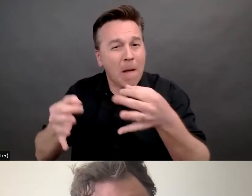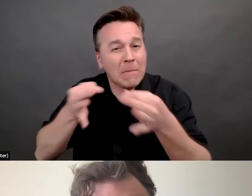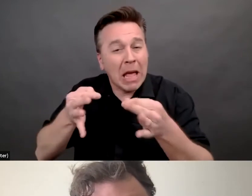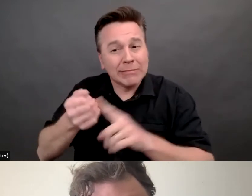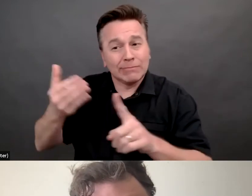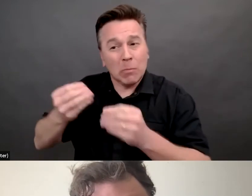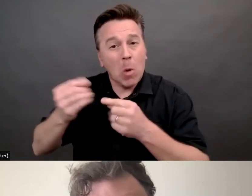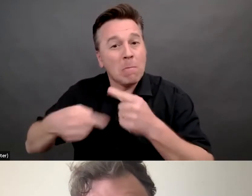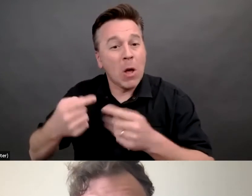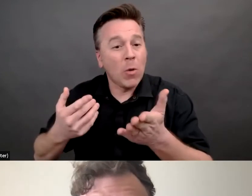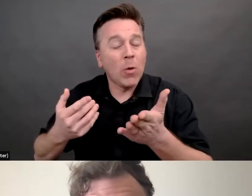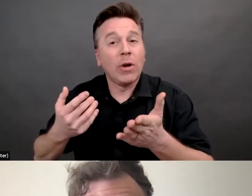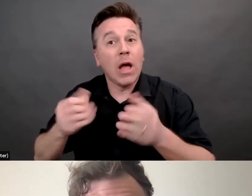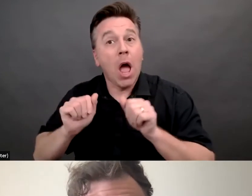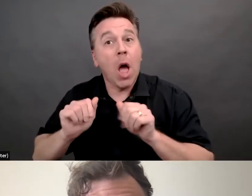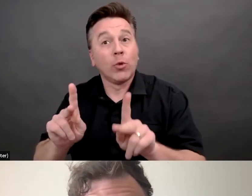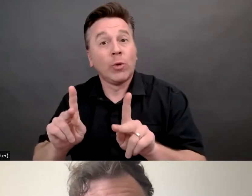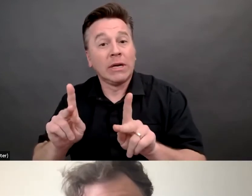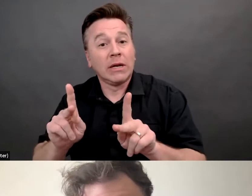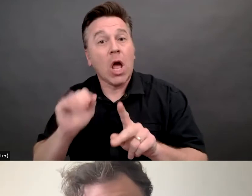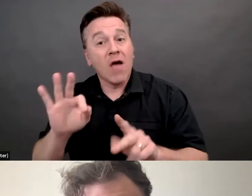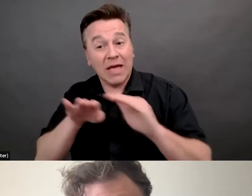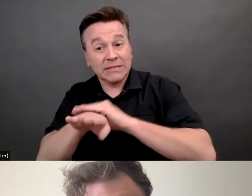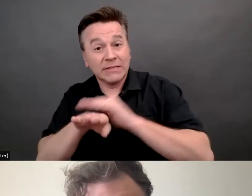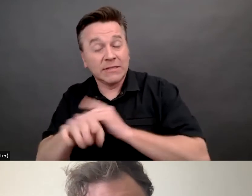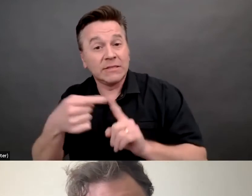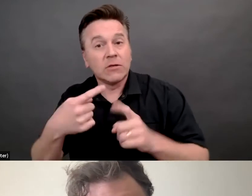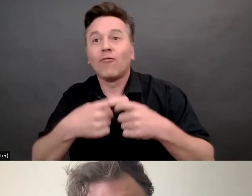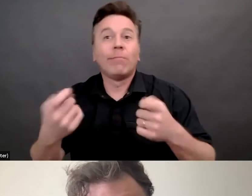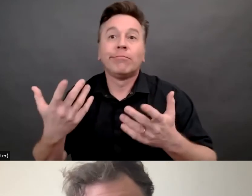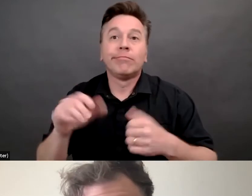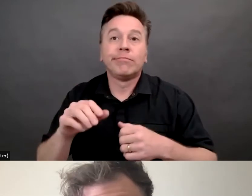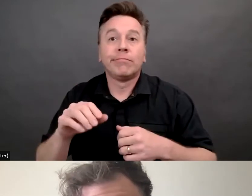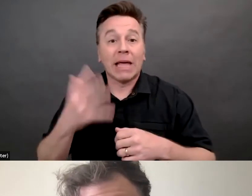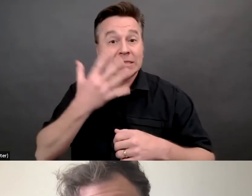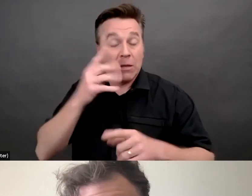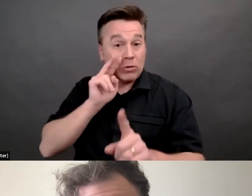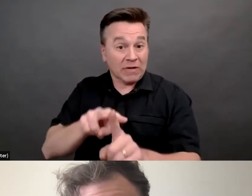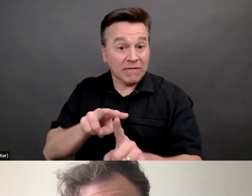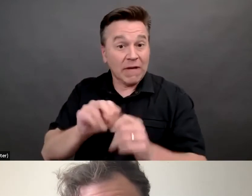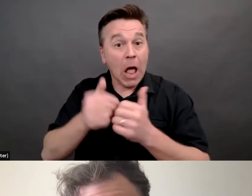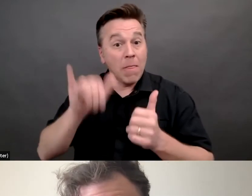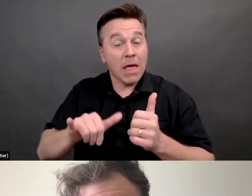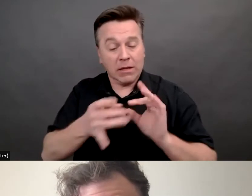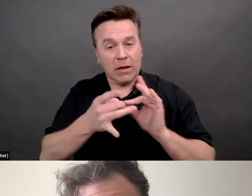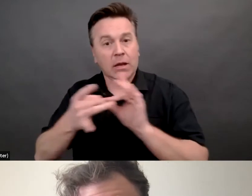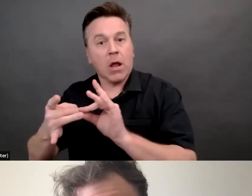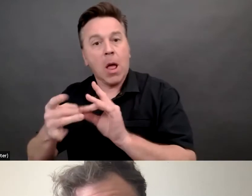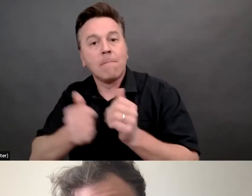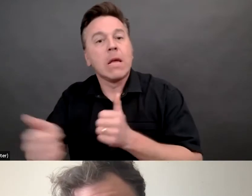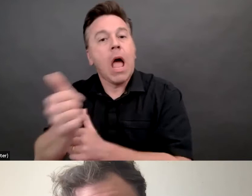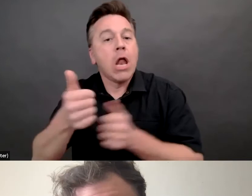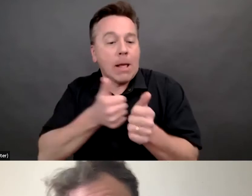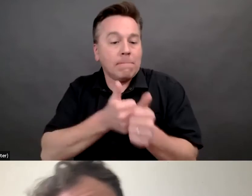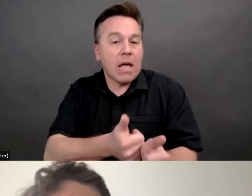about the opportunities of access from an aesthetics perspective and how that might move beyond